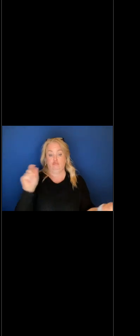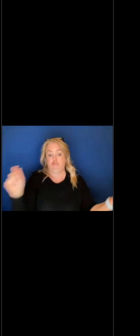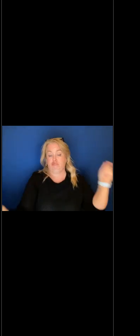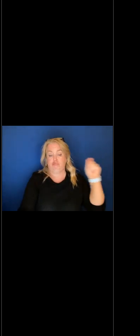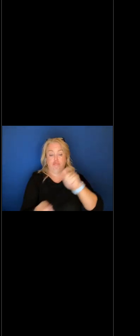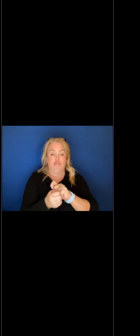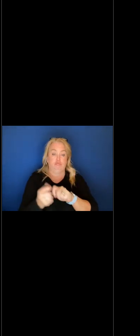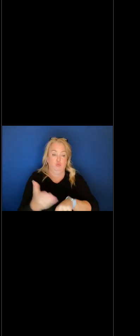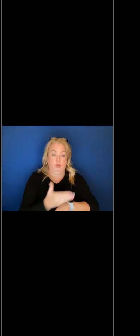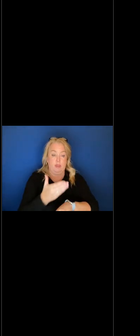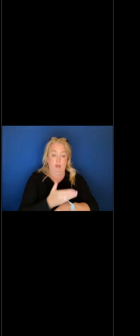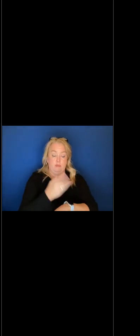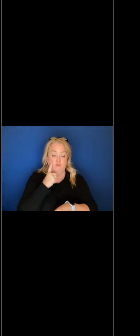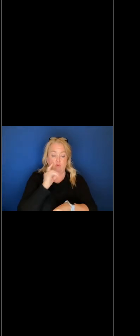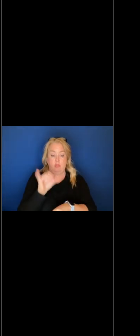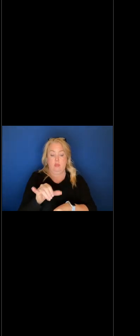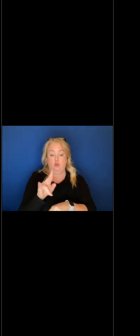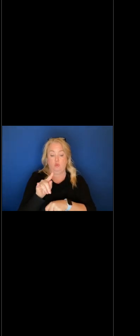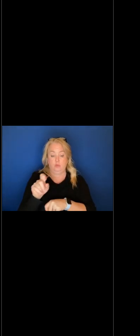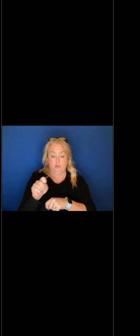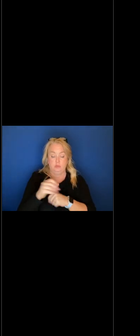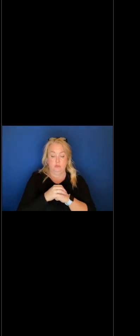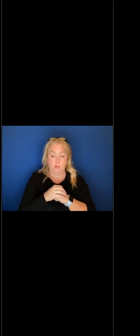of existing units.